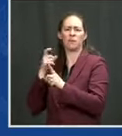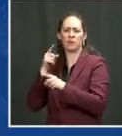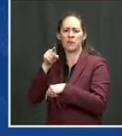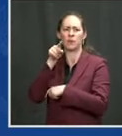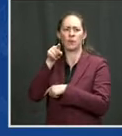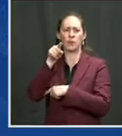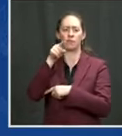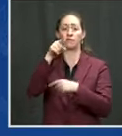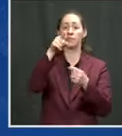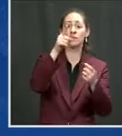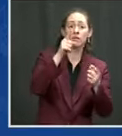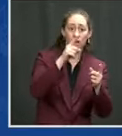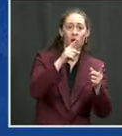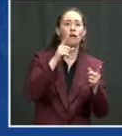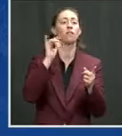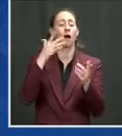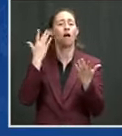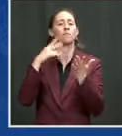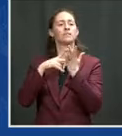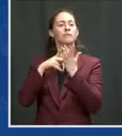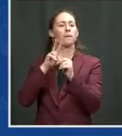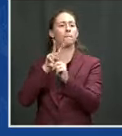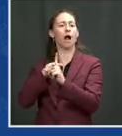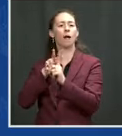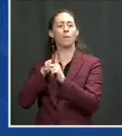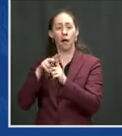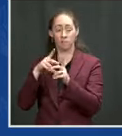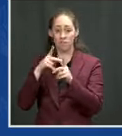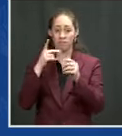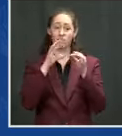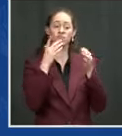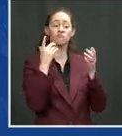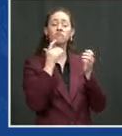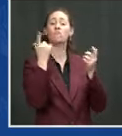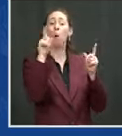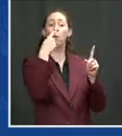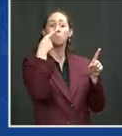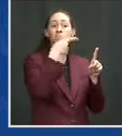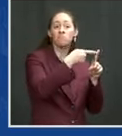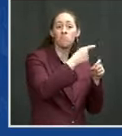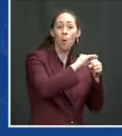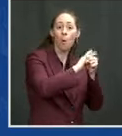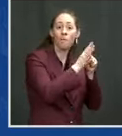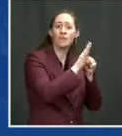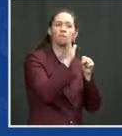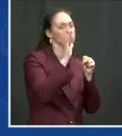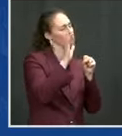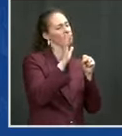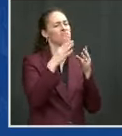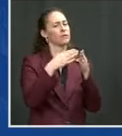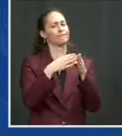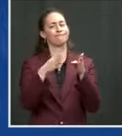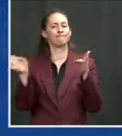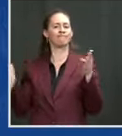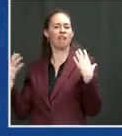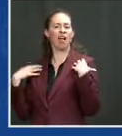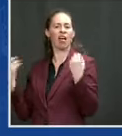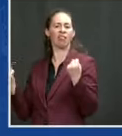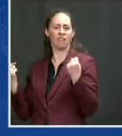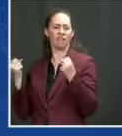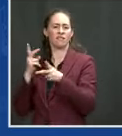in terms of delivering healthcare. And I'm not talking about more government, I'm talking about be able to communicate and connect